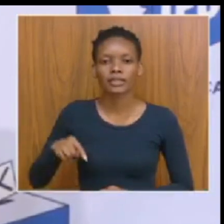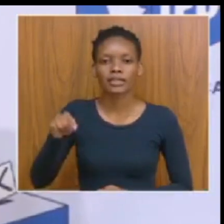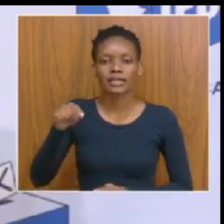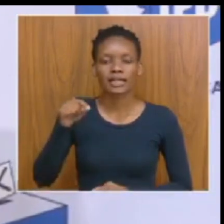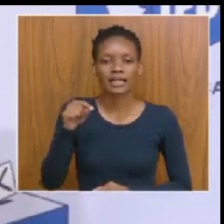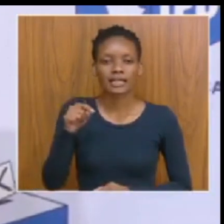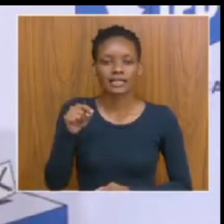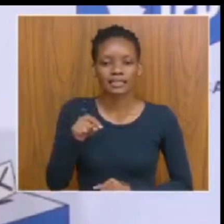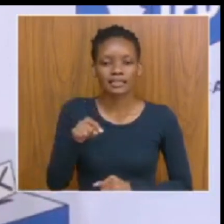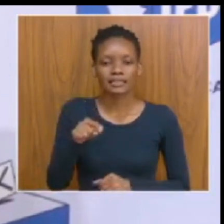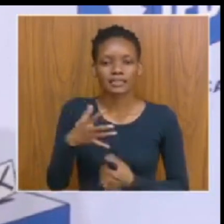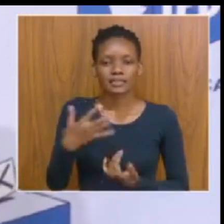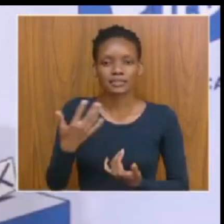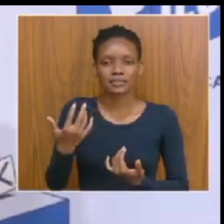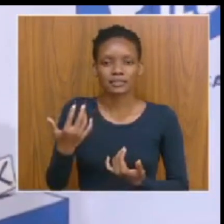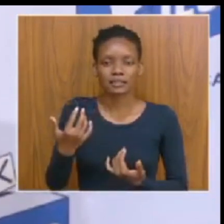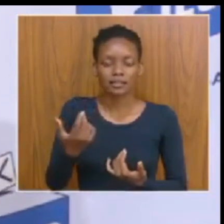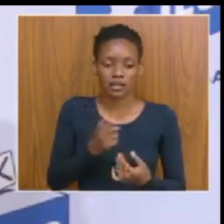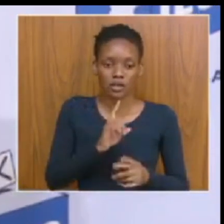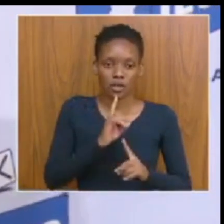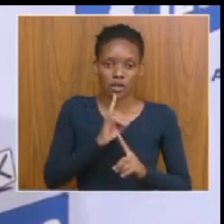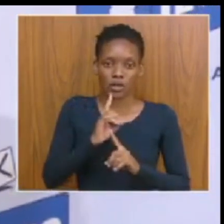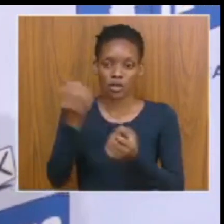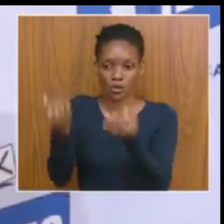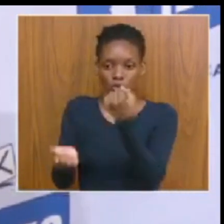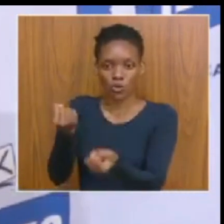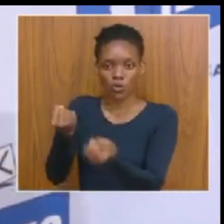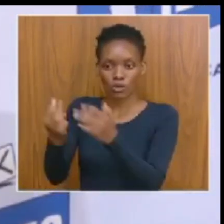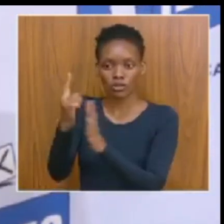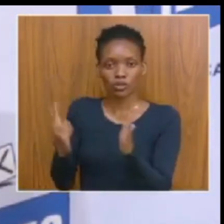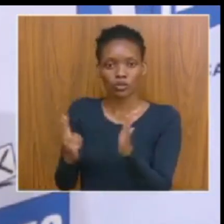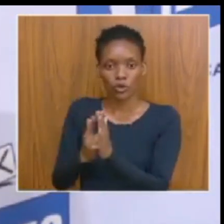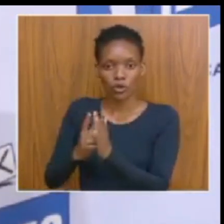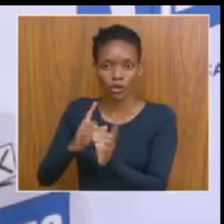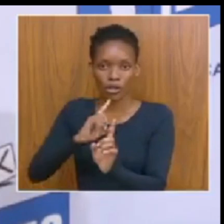sentence as ordered by a court of law?